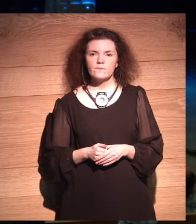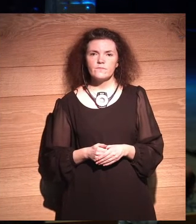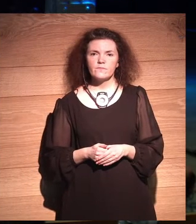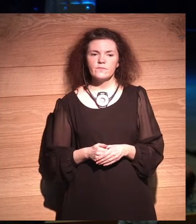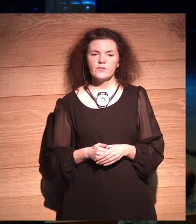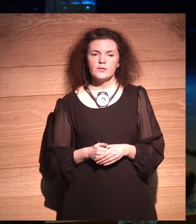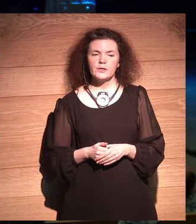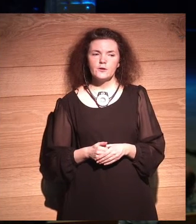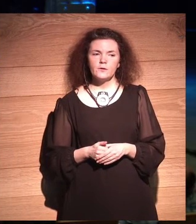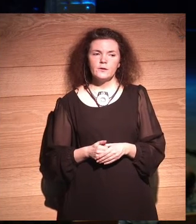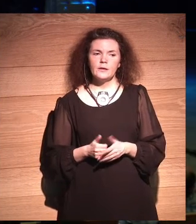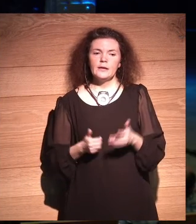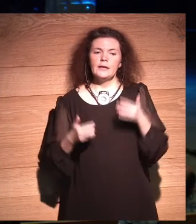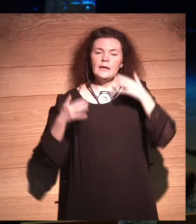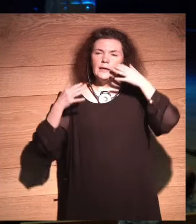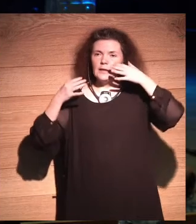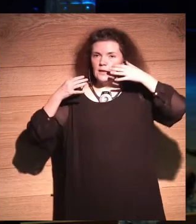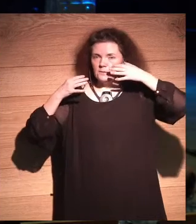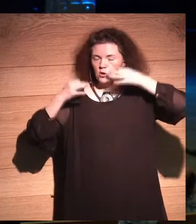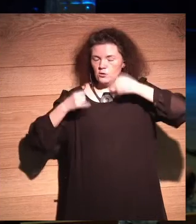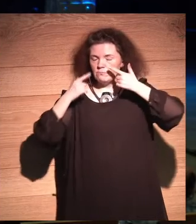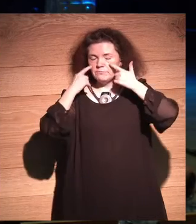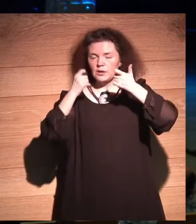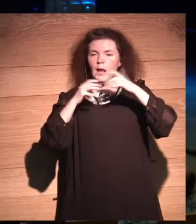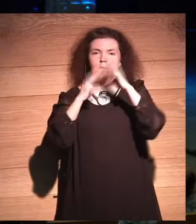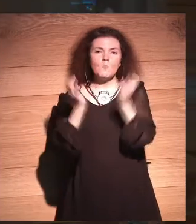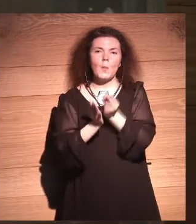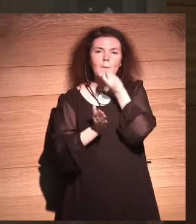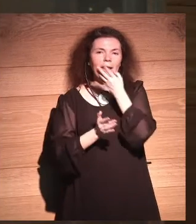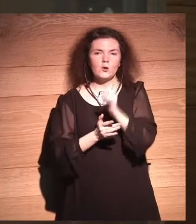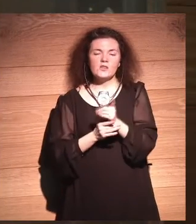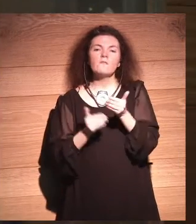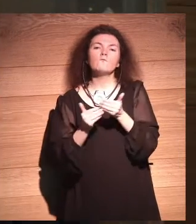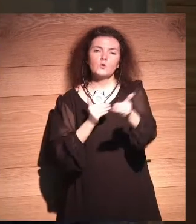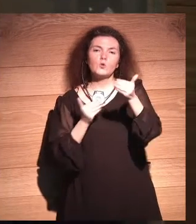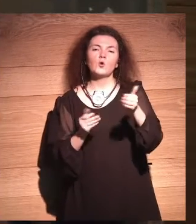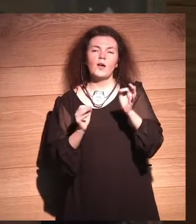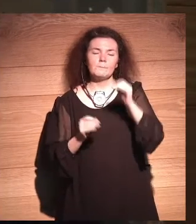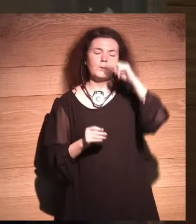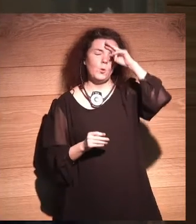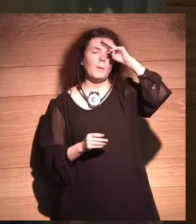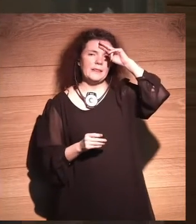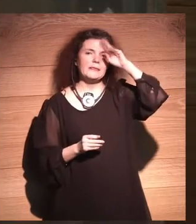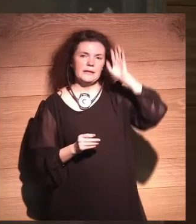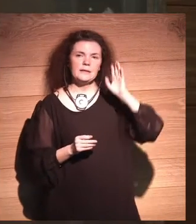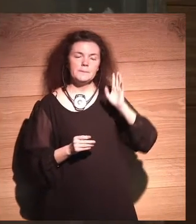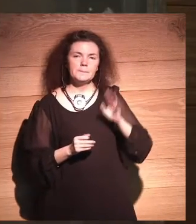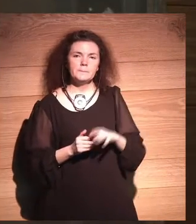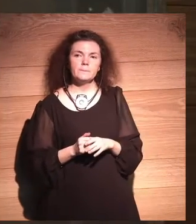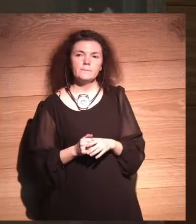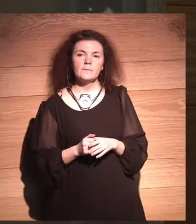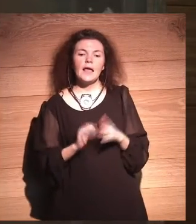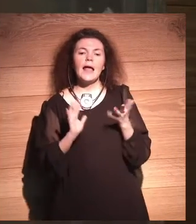It is clear that the world is not going well and that the future is really of some